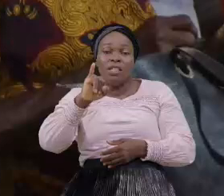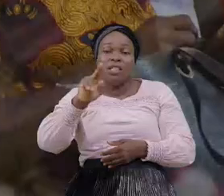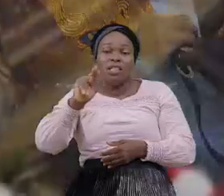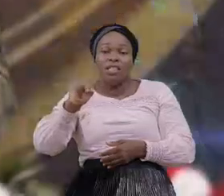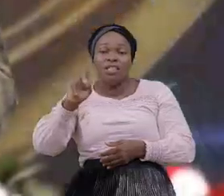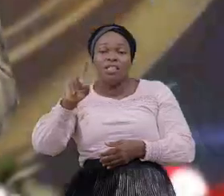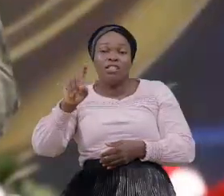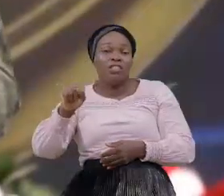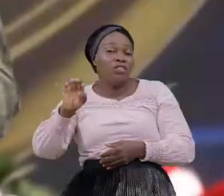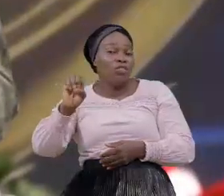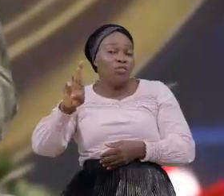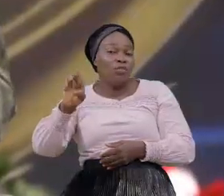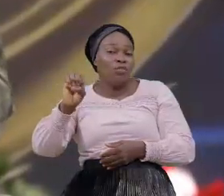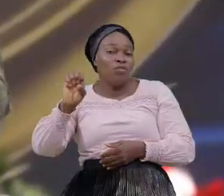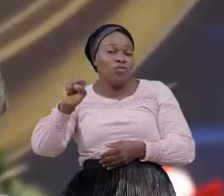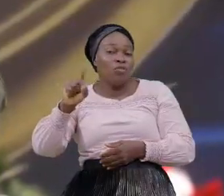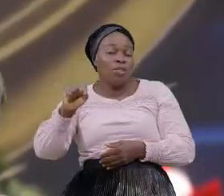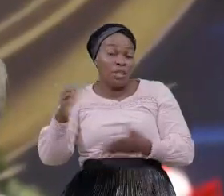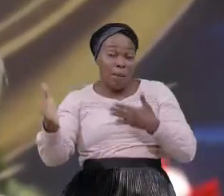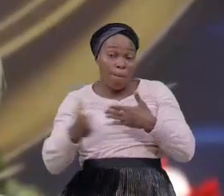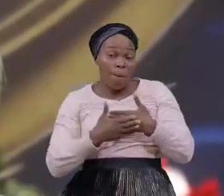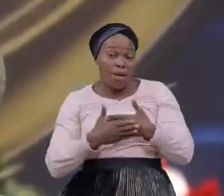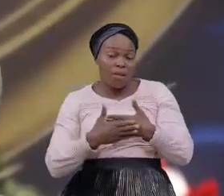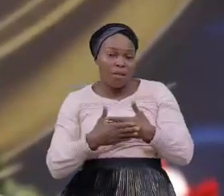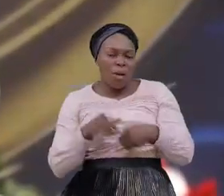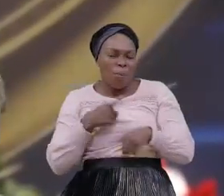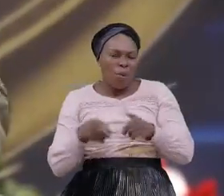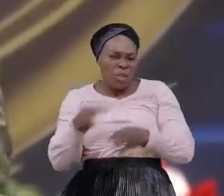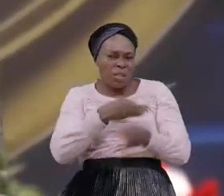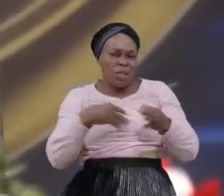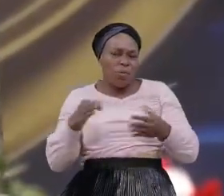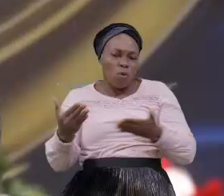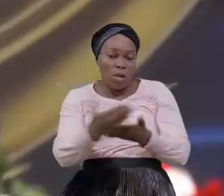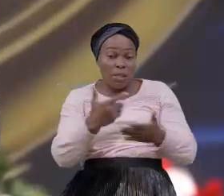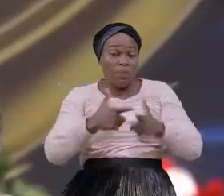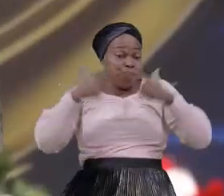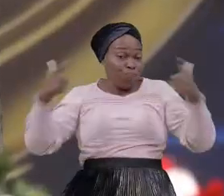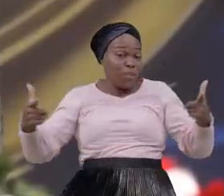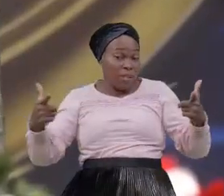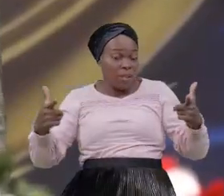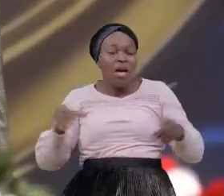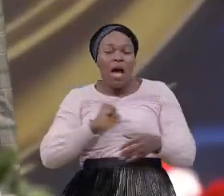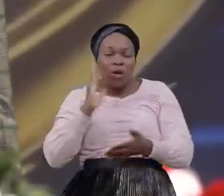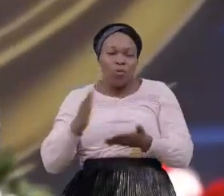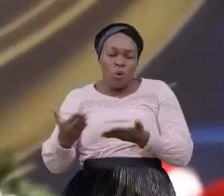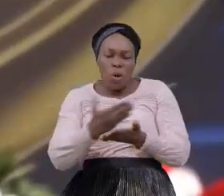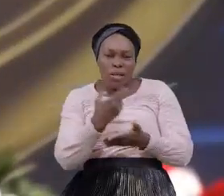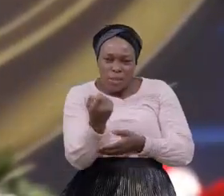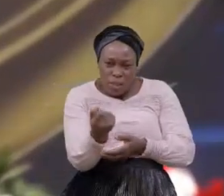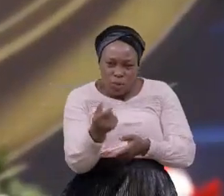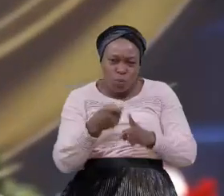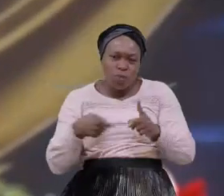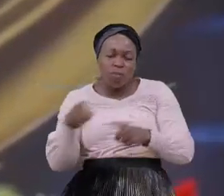heart, the stony heart, that did not remember that was responsible